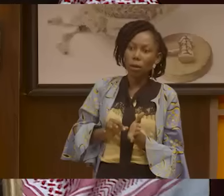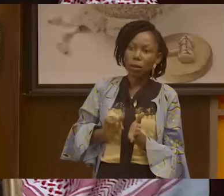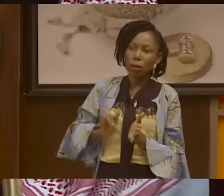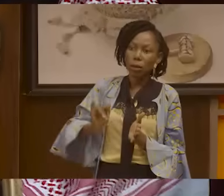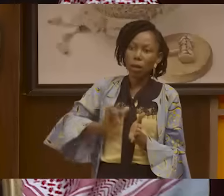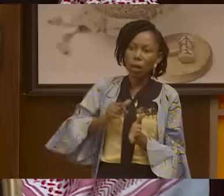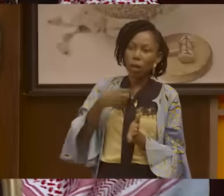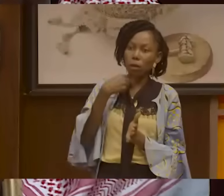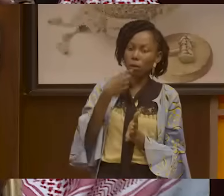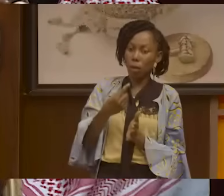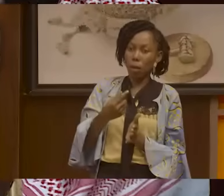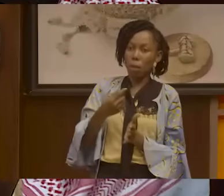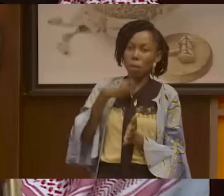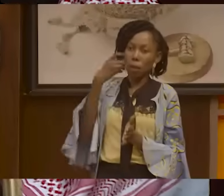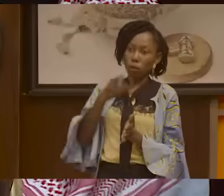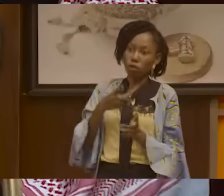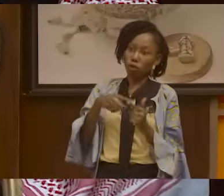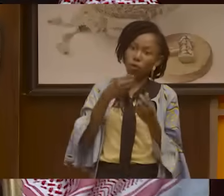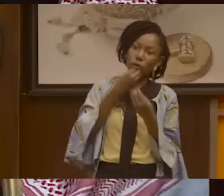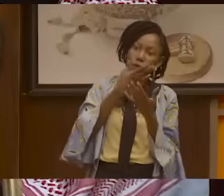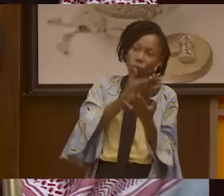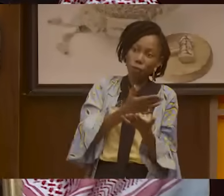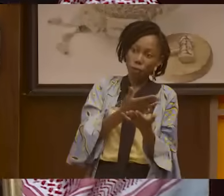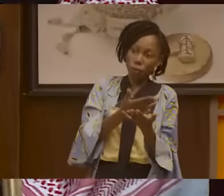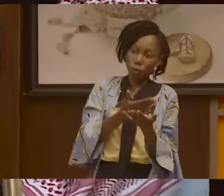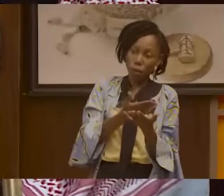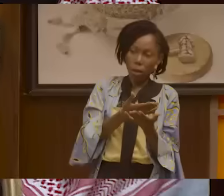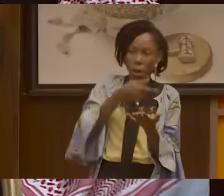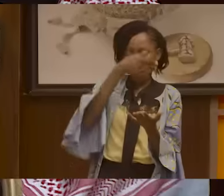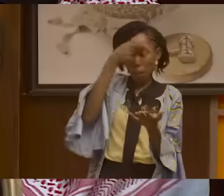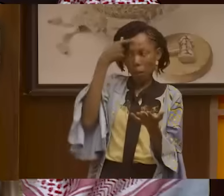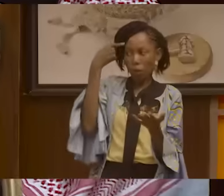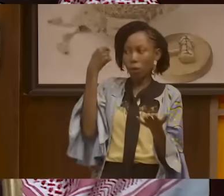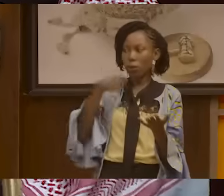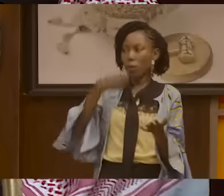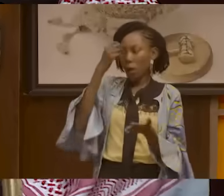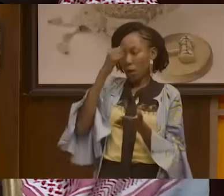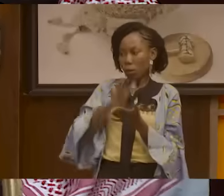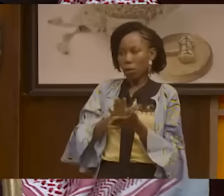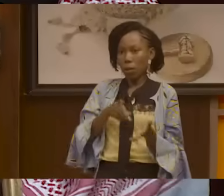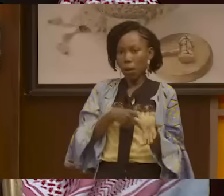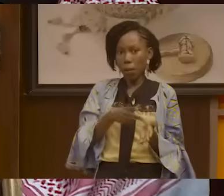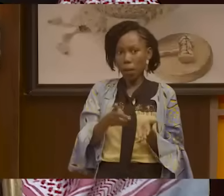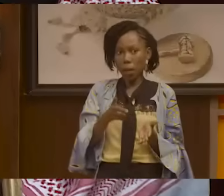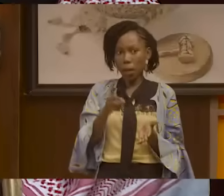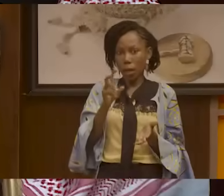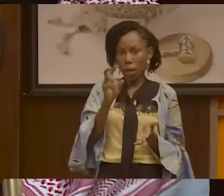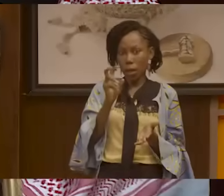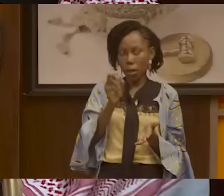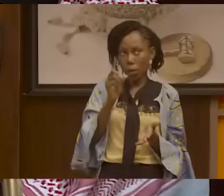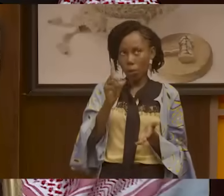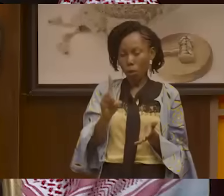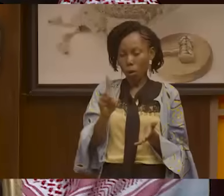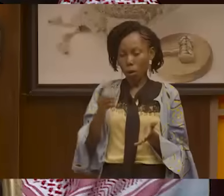told Tioluwani to tell him that he should... Because she pays 31,000. Why Tioluwani pays 28?